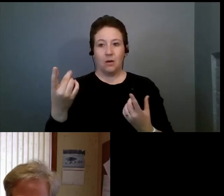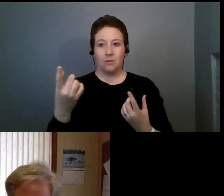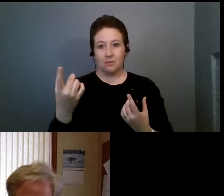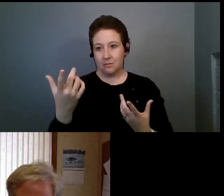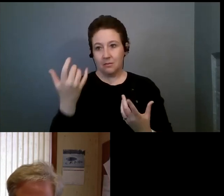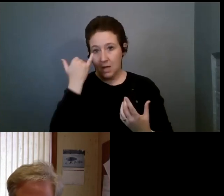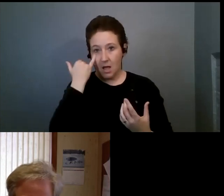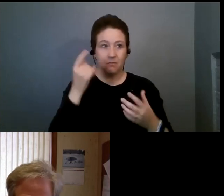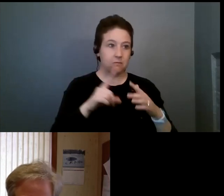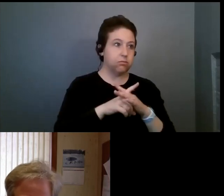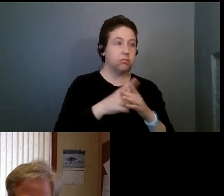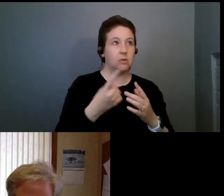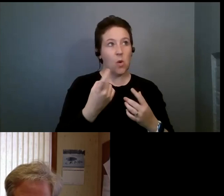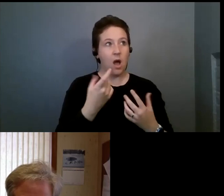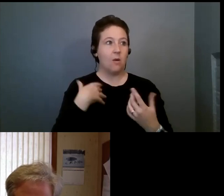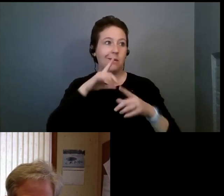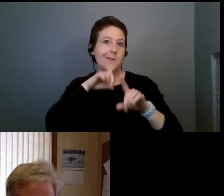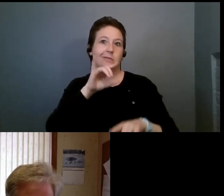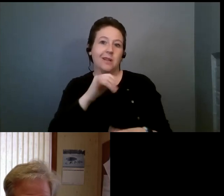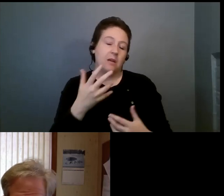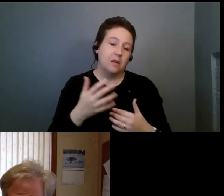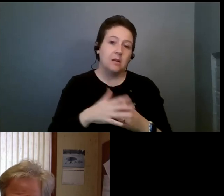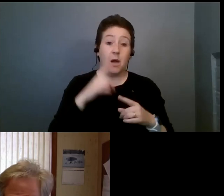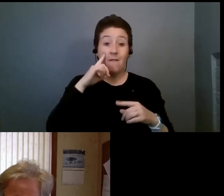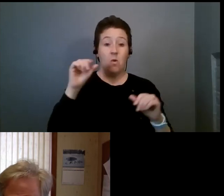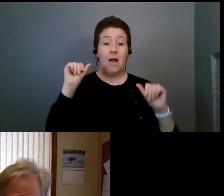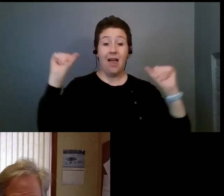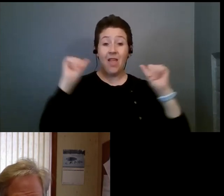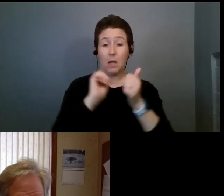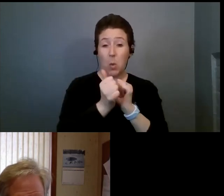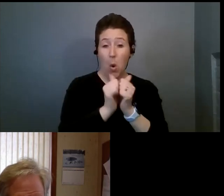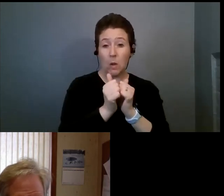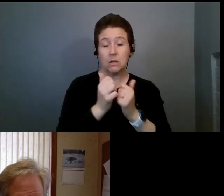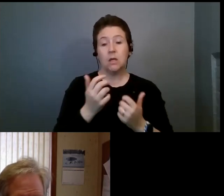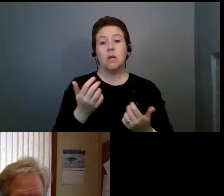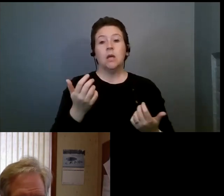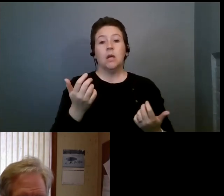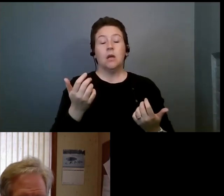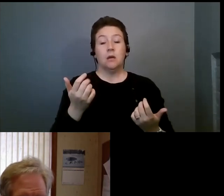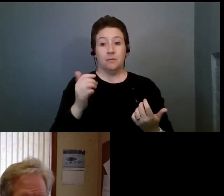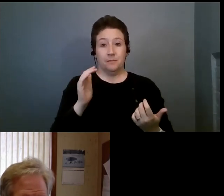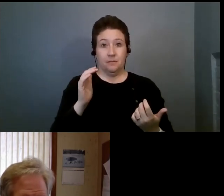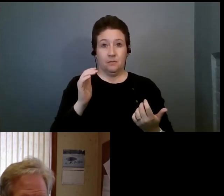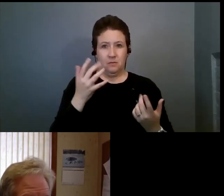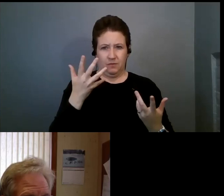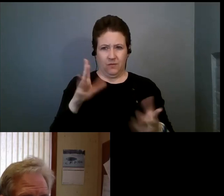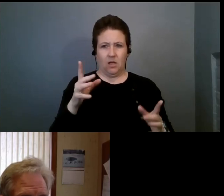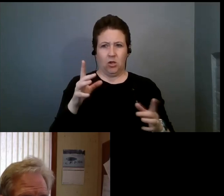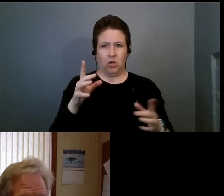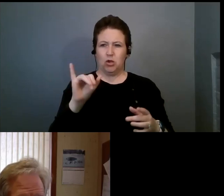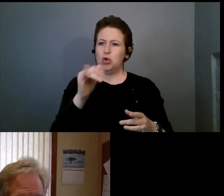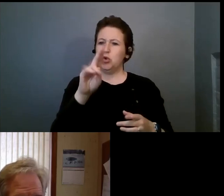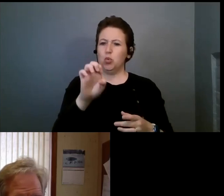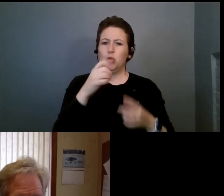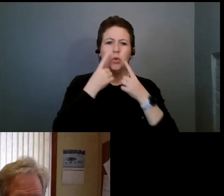along. In regards to athletics, the plan was announced in late June